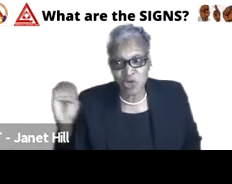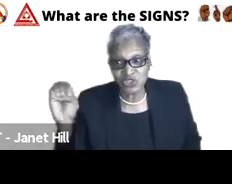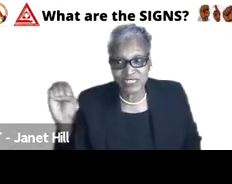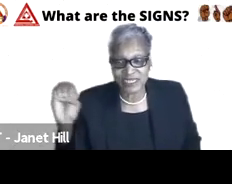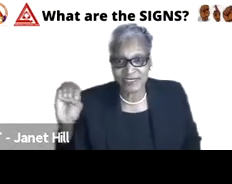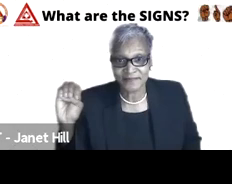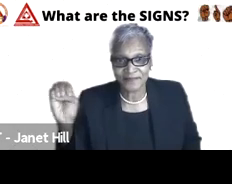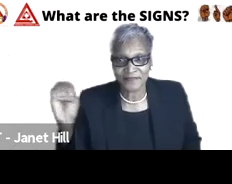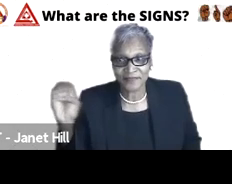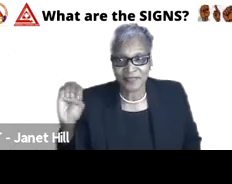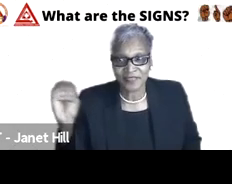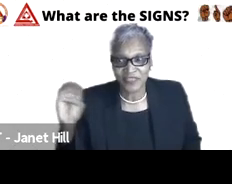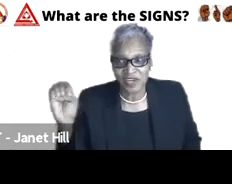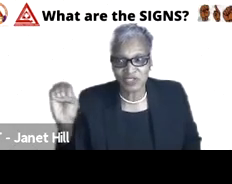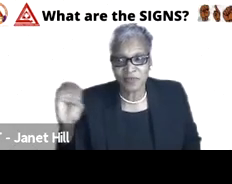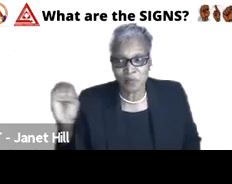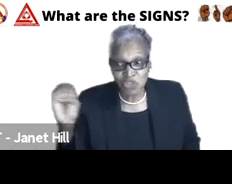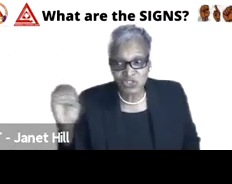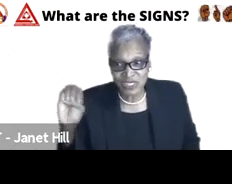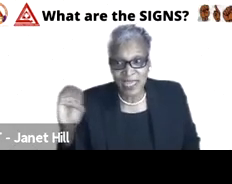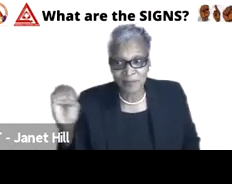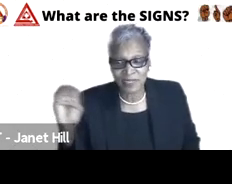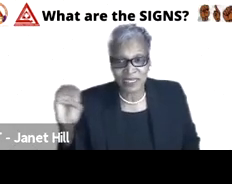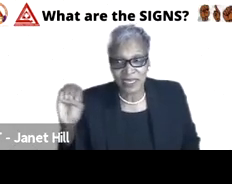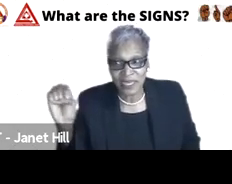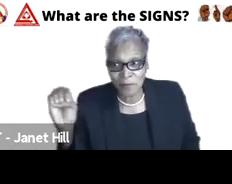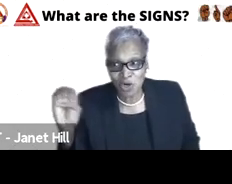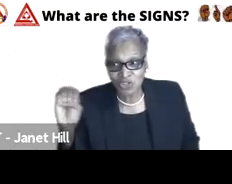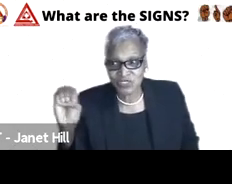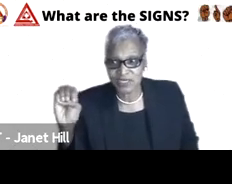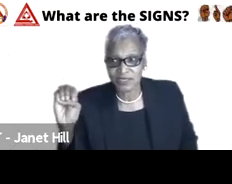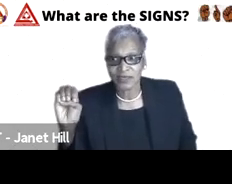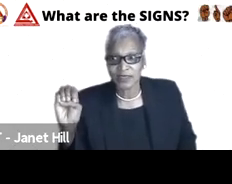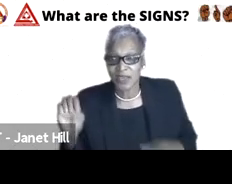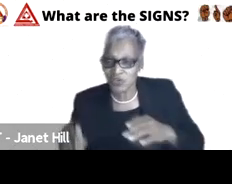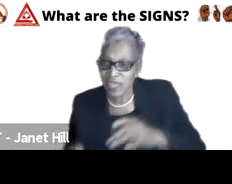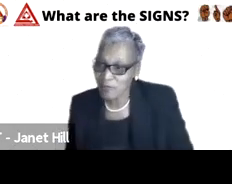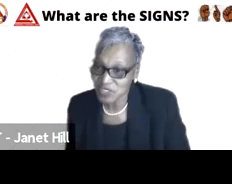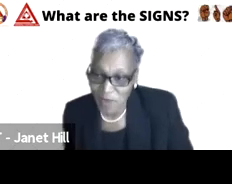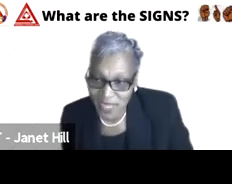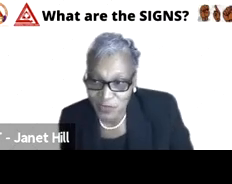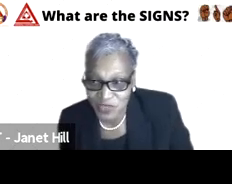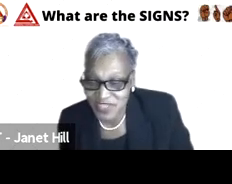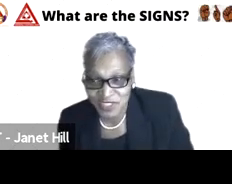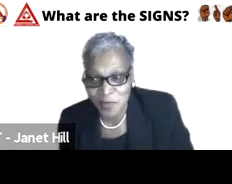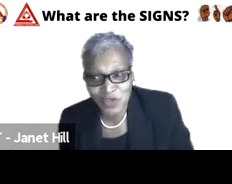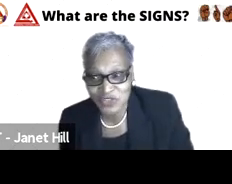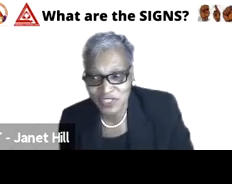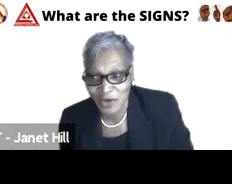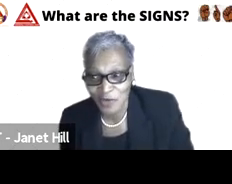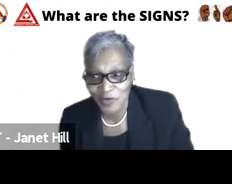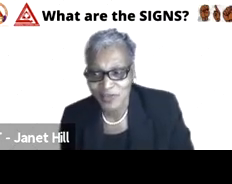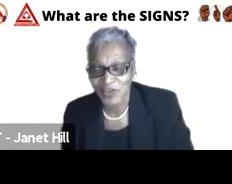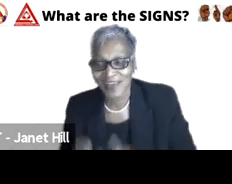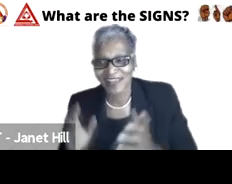is emergency. There's an emergency happening, an emergency. Now, you can't be smiling when there's an